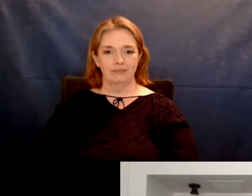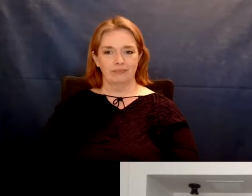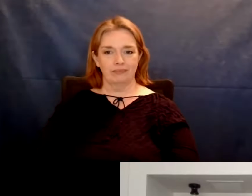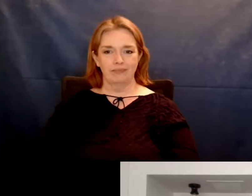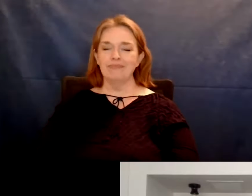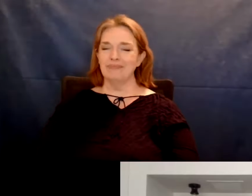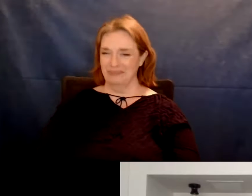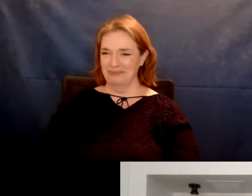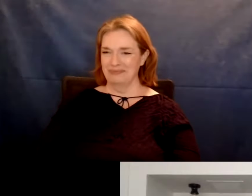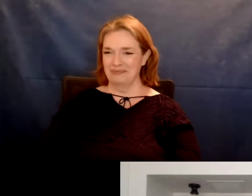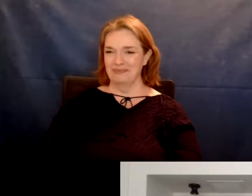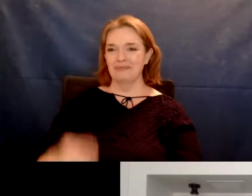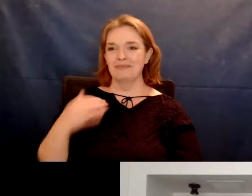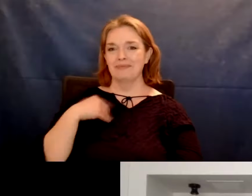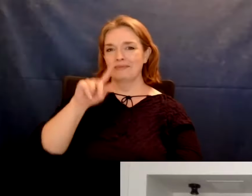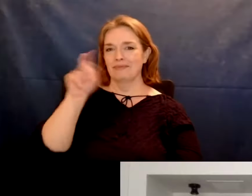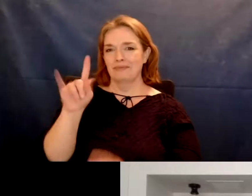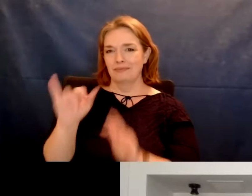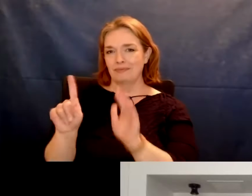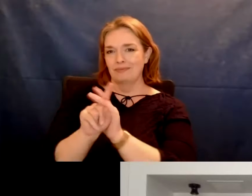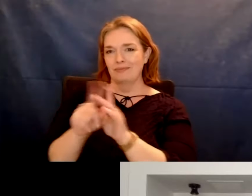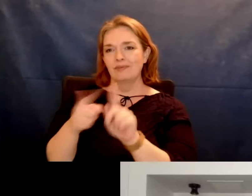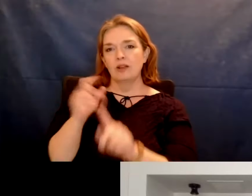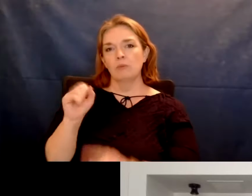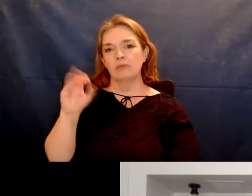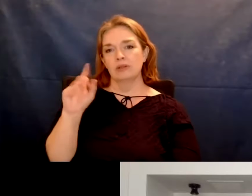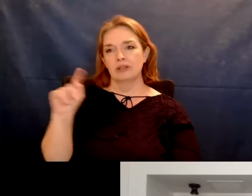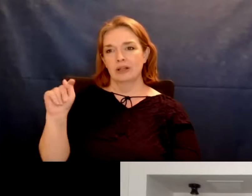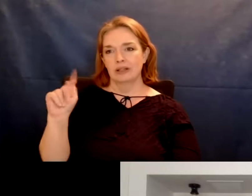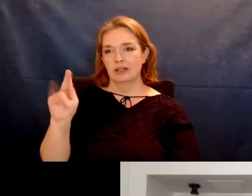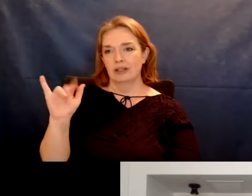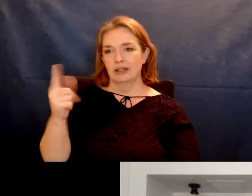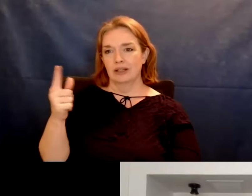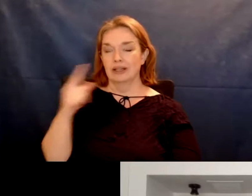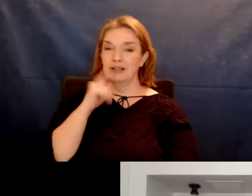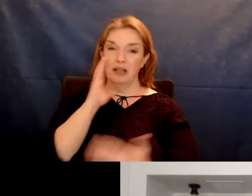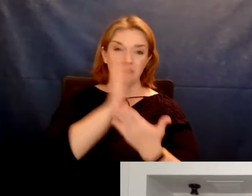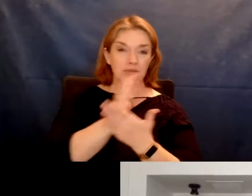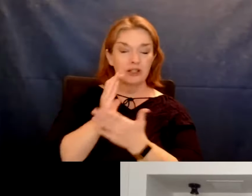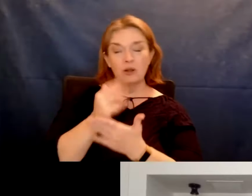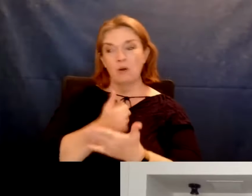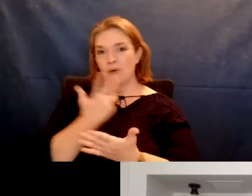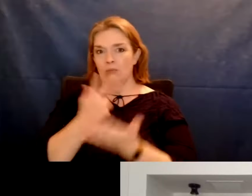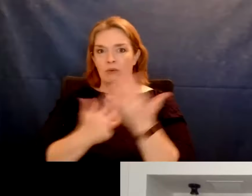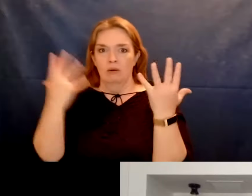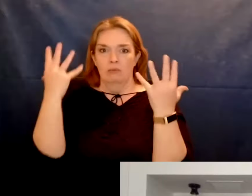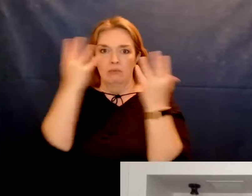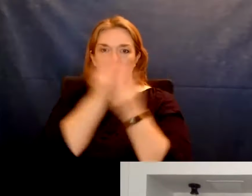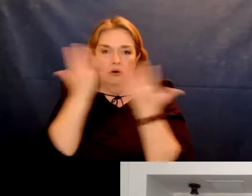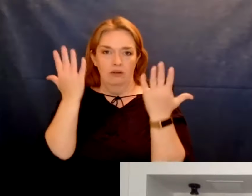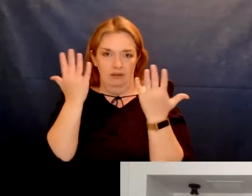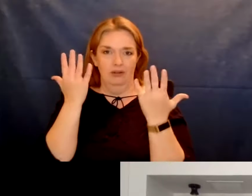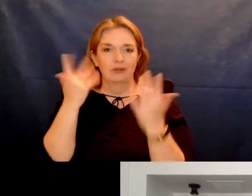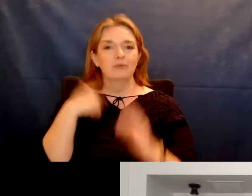All right, we've got a question from Scott Key. Beautiful poems and photos. Whenever I hear